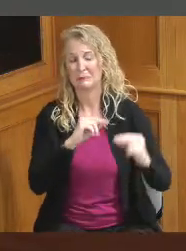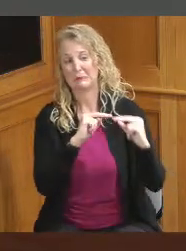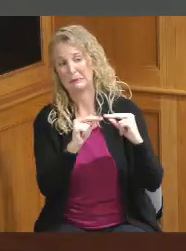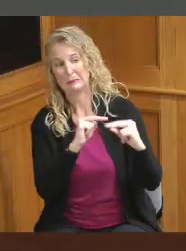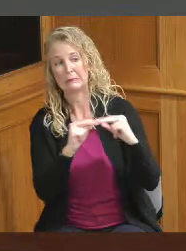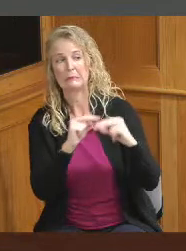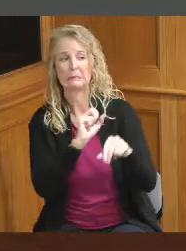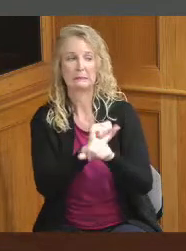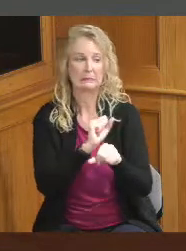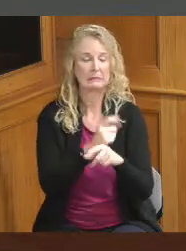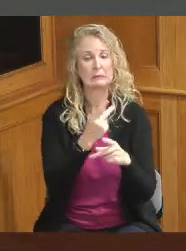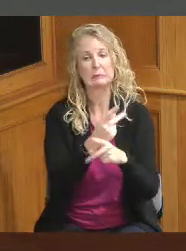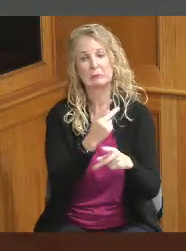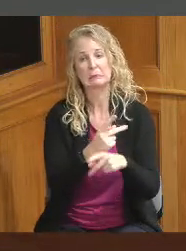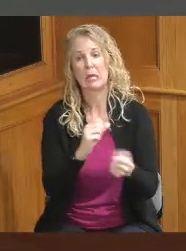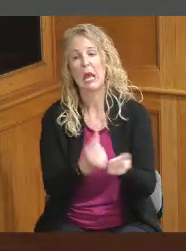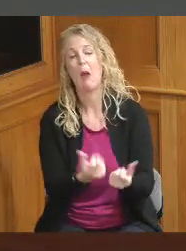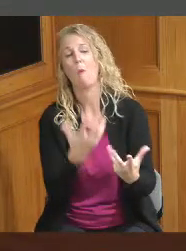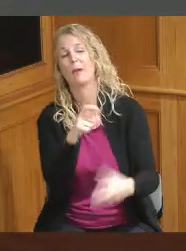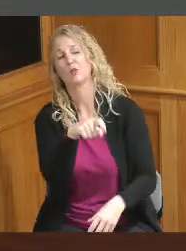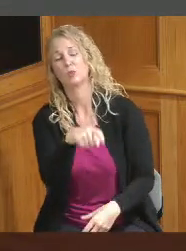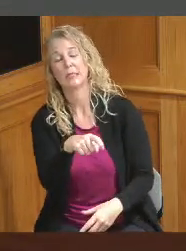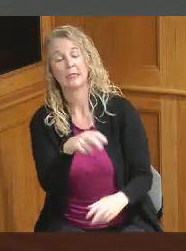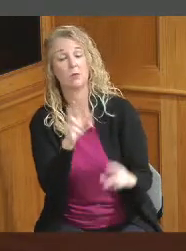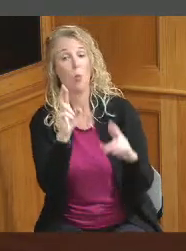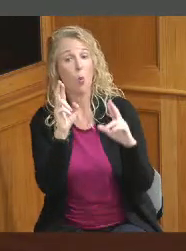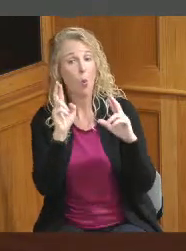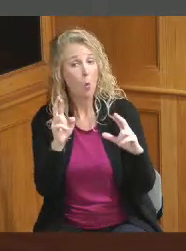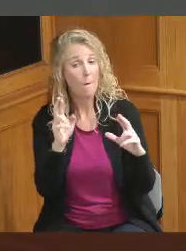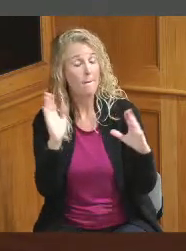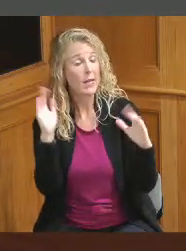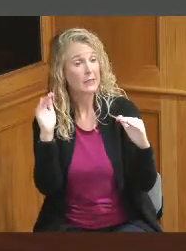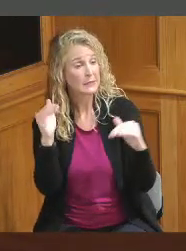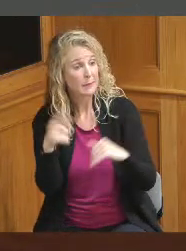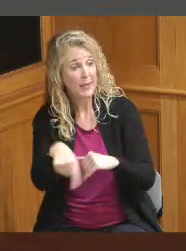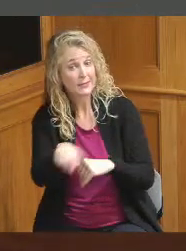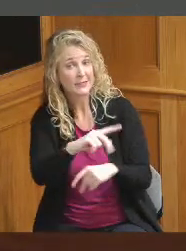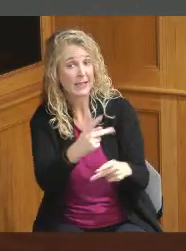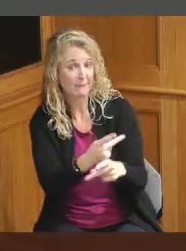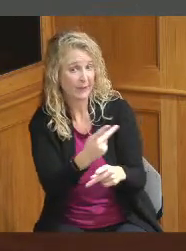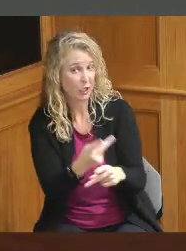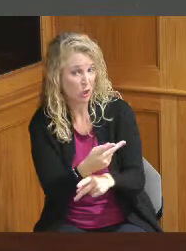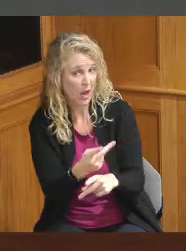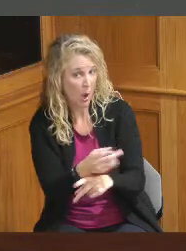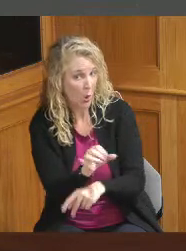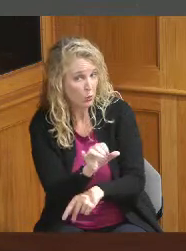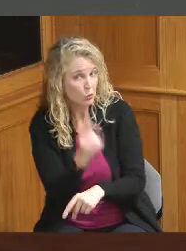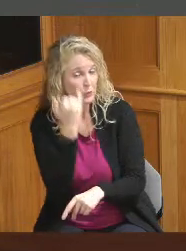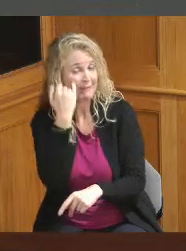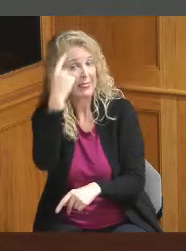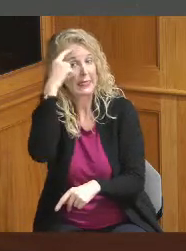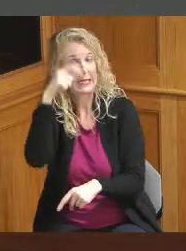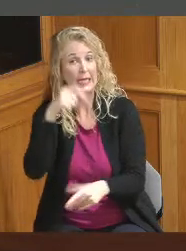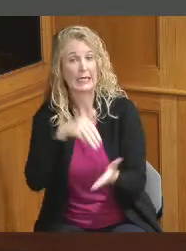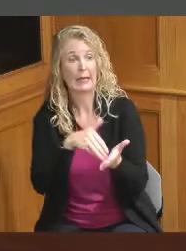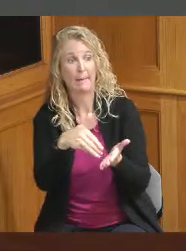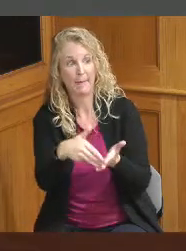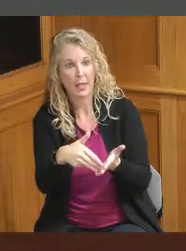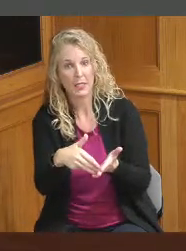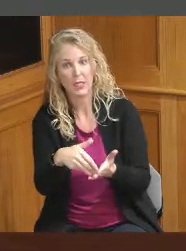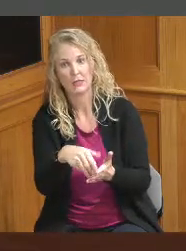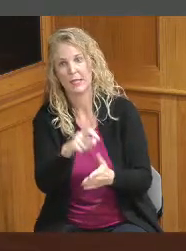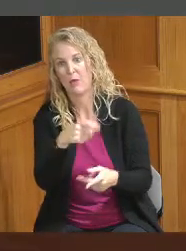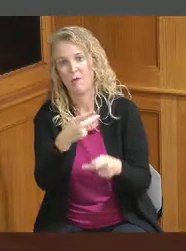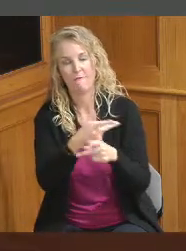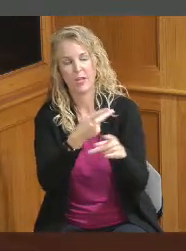and determine how much is actually needed, with the hope and expectation that during the course of the year, they're going to, if they think they're going to need $1 million, by the end of the year, they'll